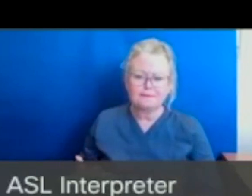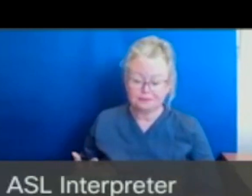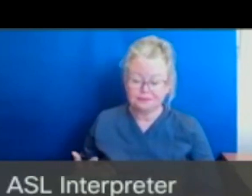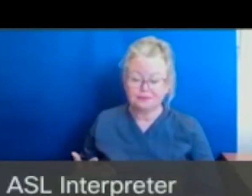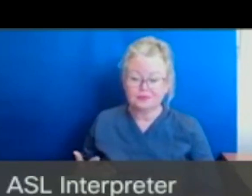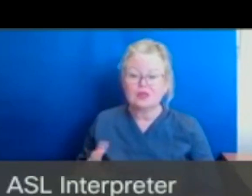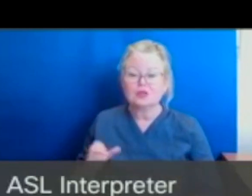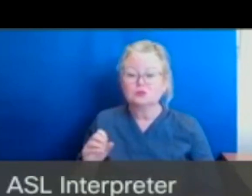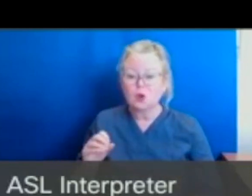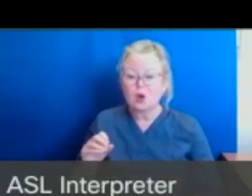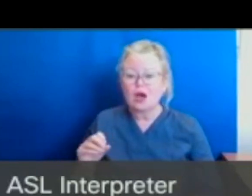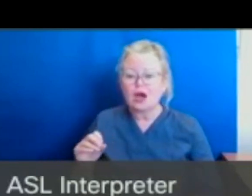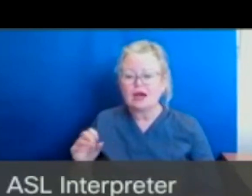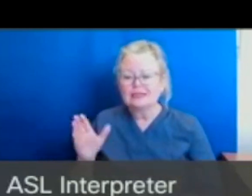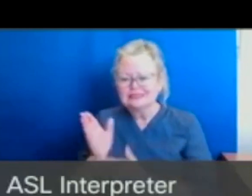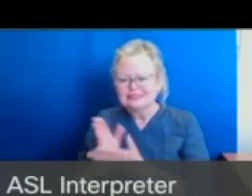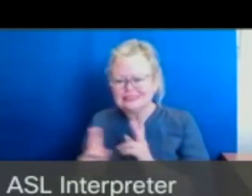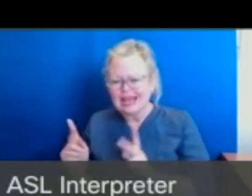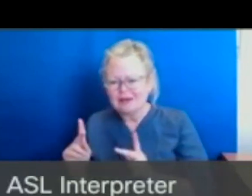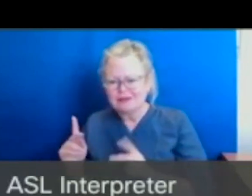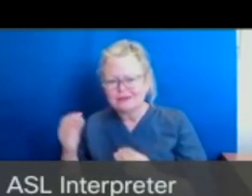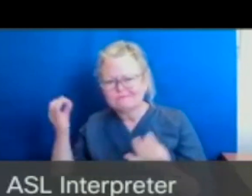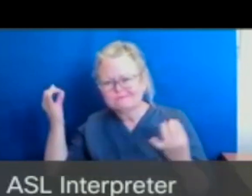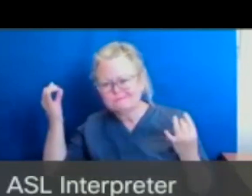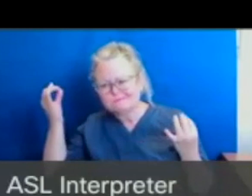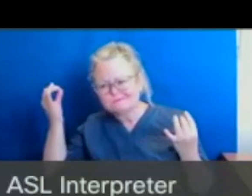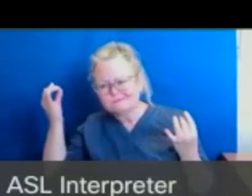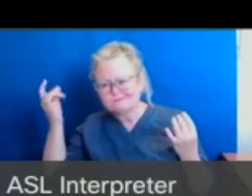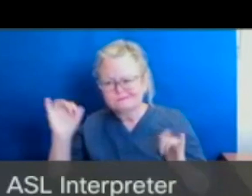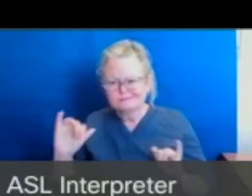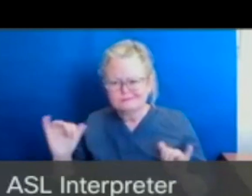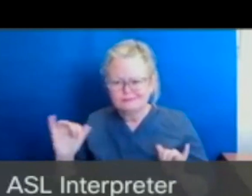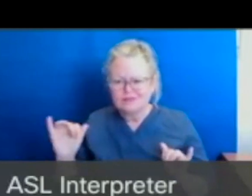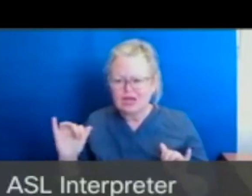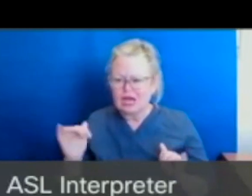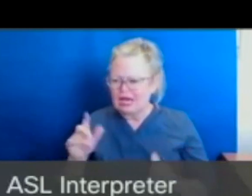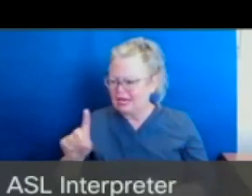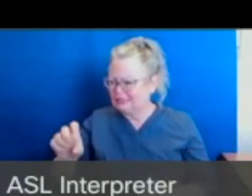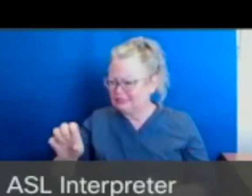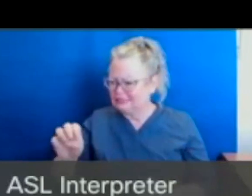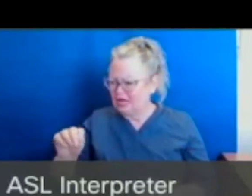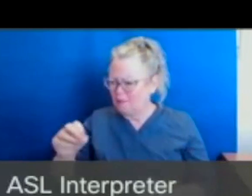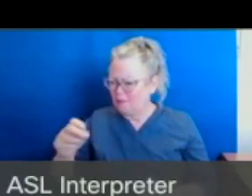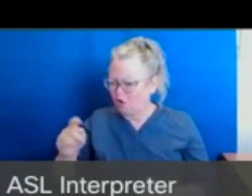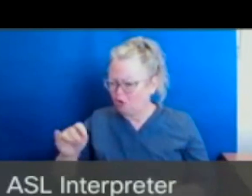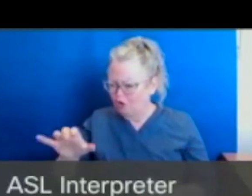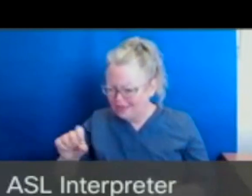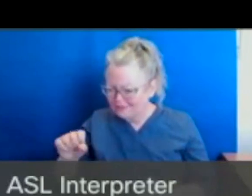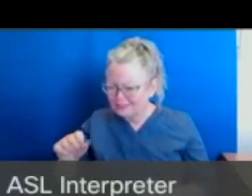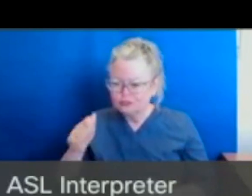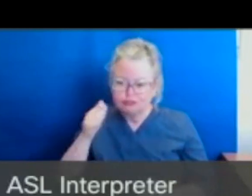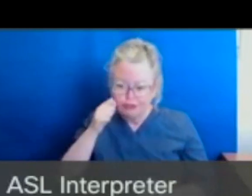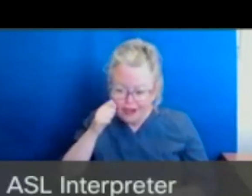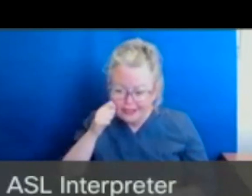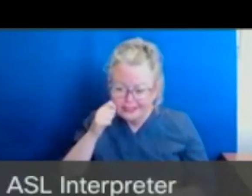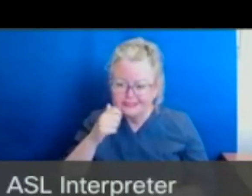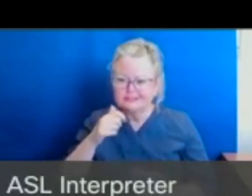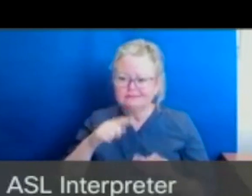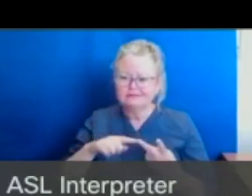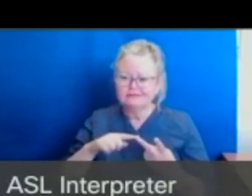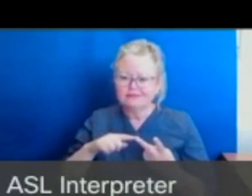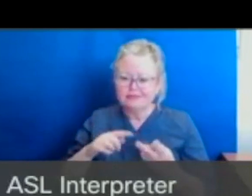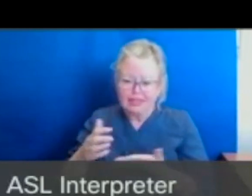Specifically, if people are asking questions about things, not only we talked about earlier some different demographics, like race, but other things